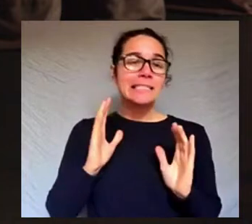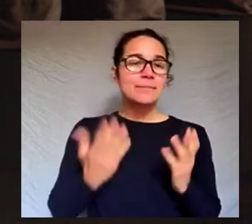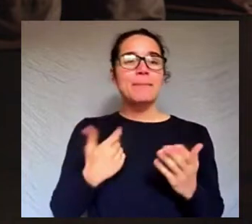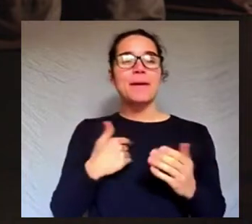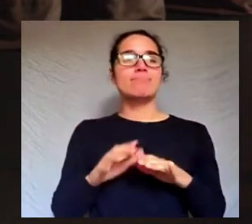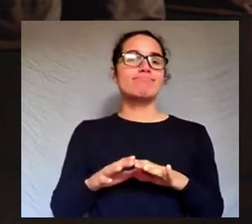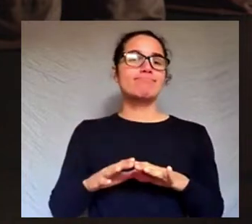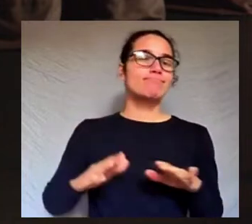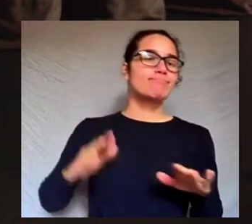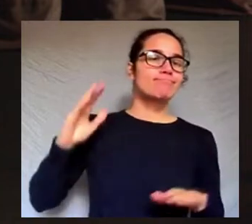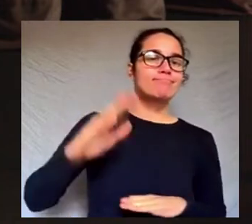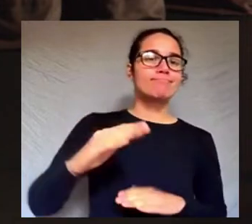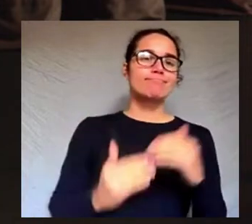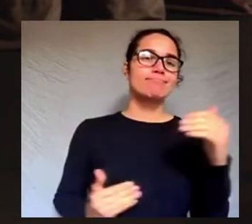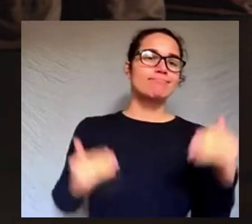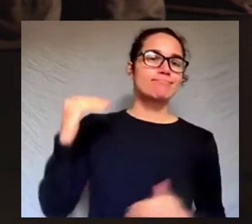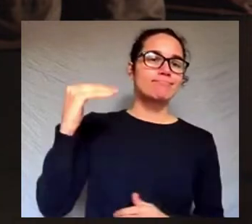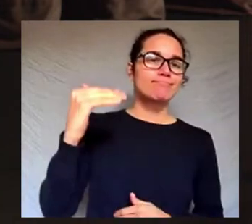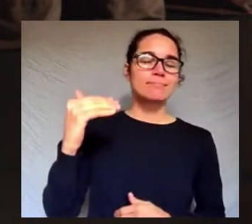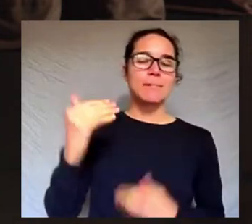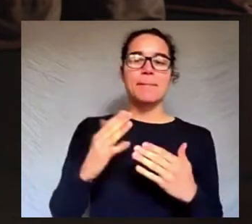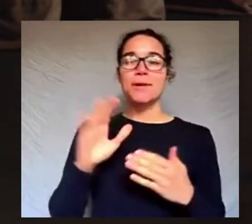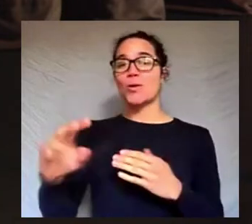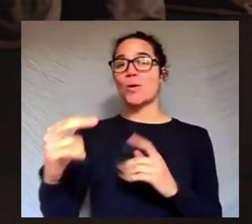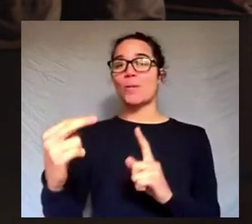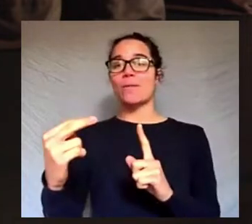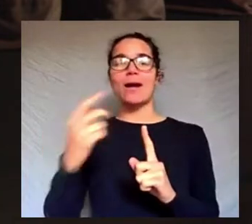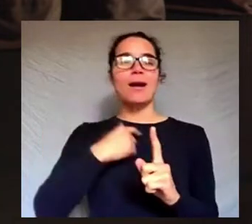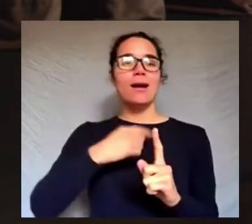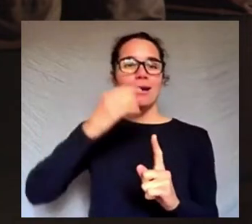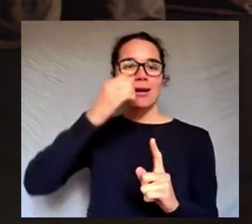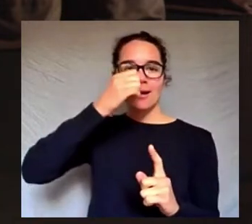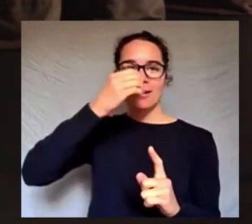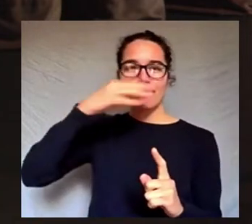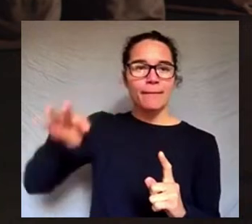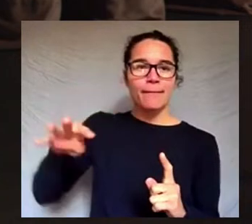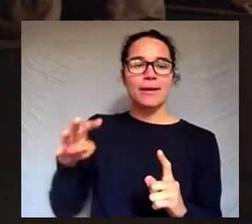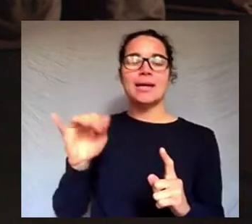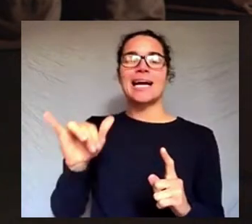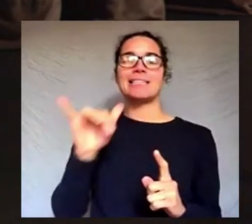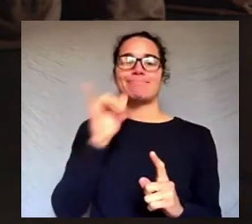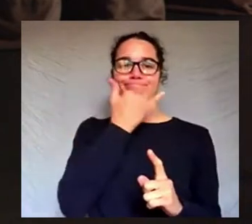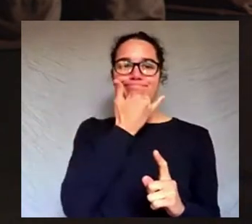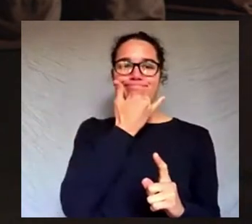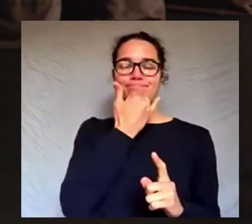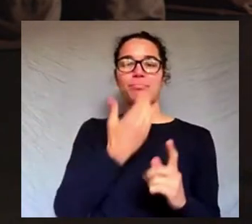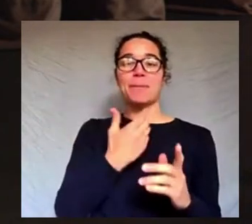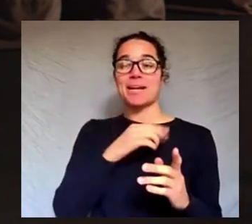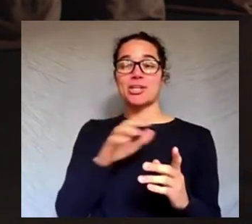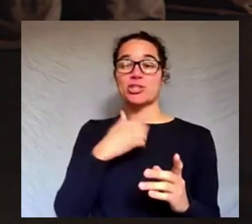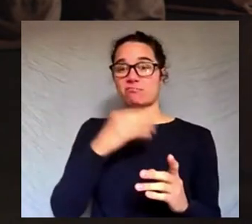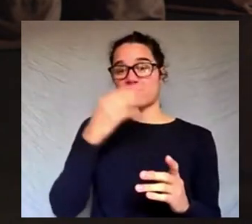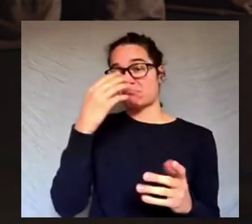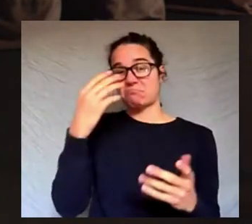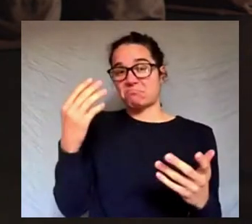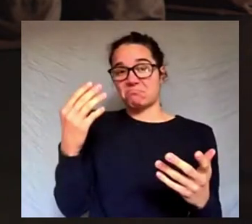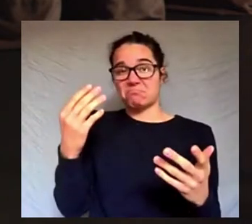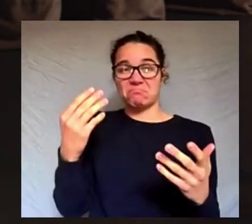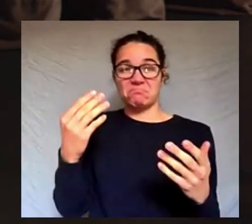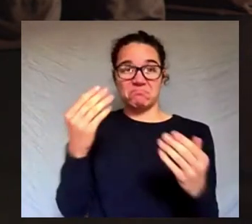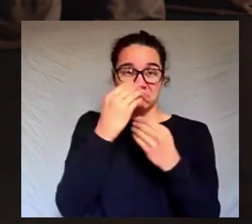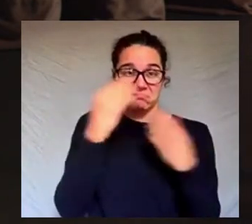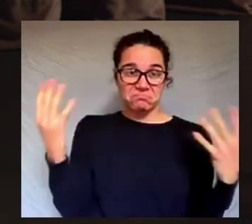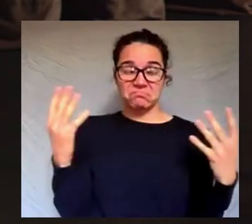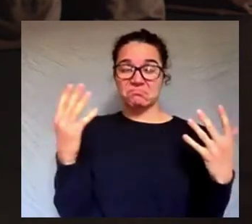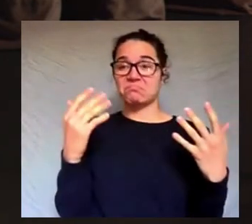I didn't see that point that you were making, or maybe I just totally stepped in it, or maybe I got hot in a way